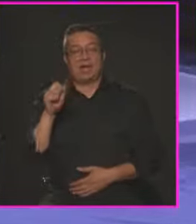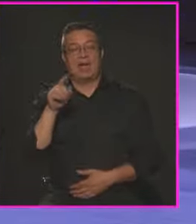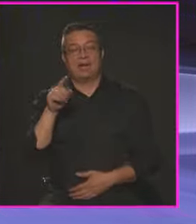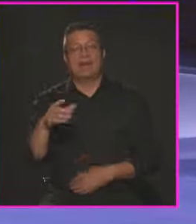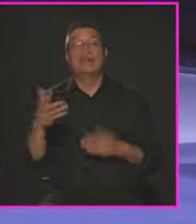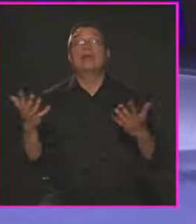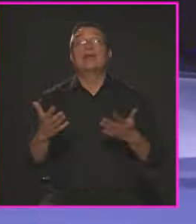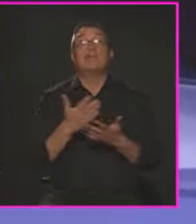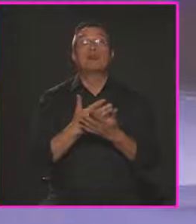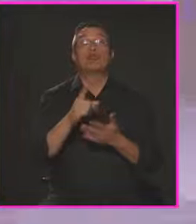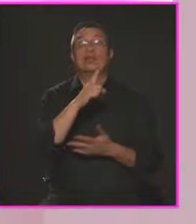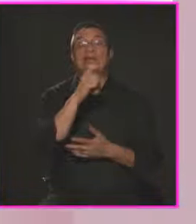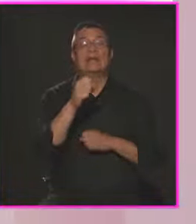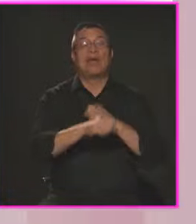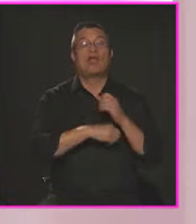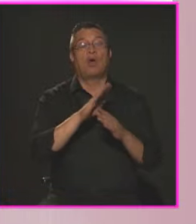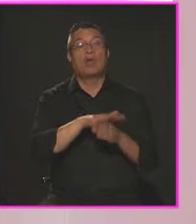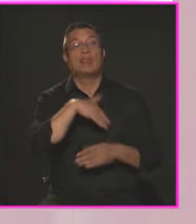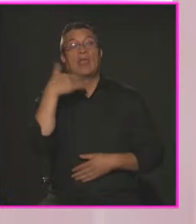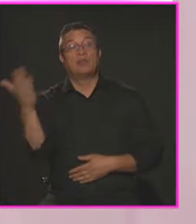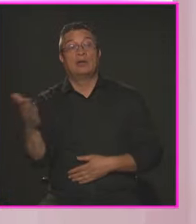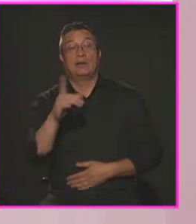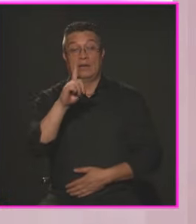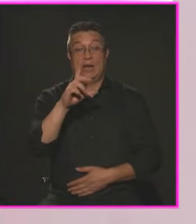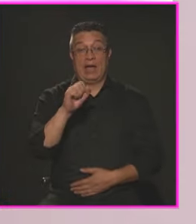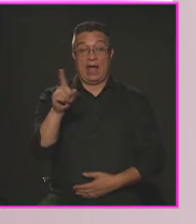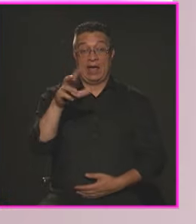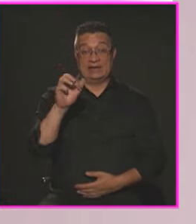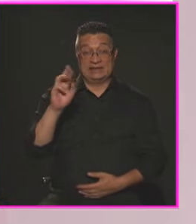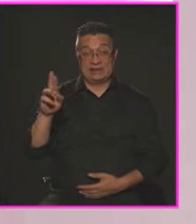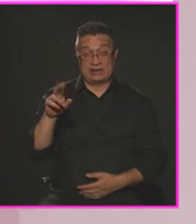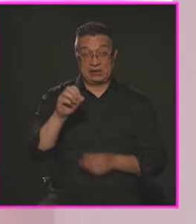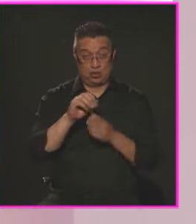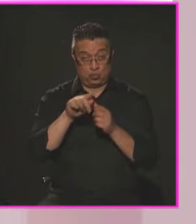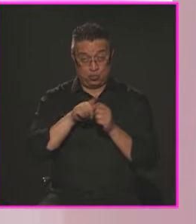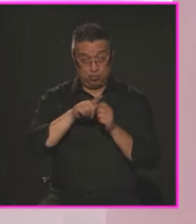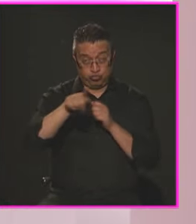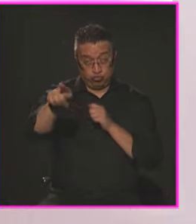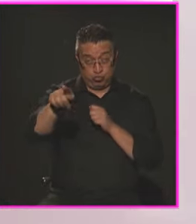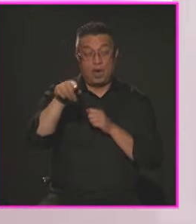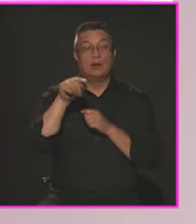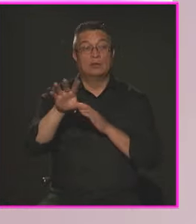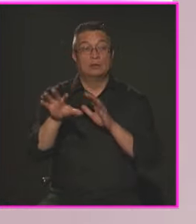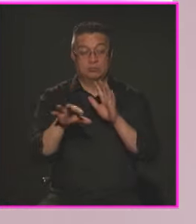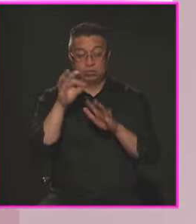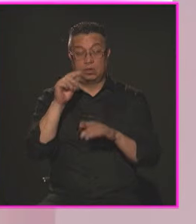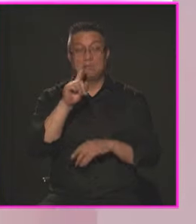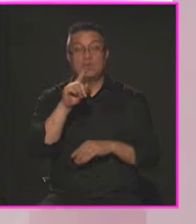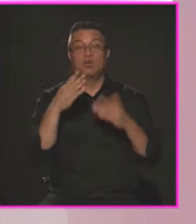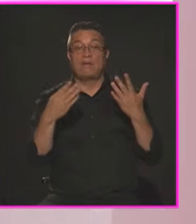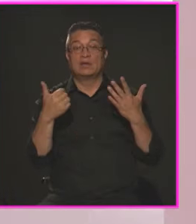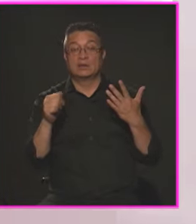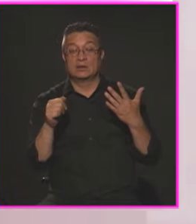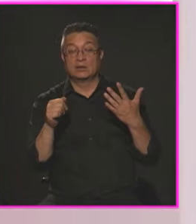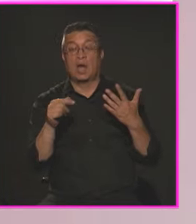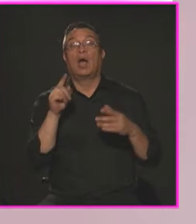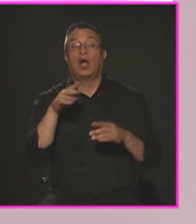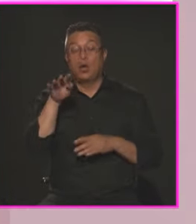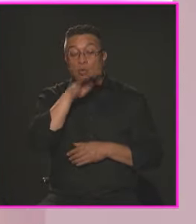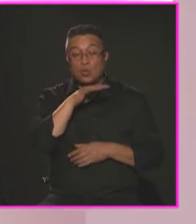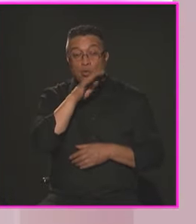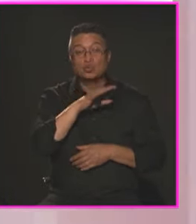laser exploiting stimulated emission was invented in 1960, and it was used 50 years later in the